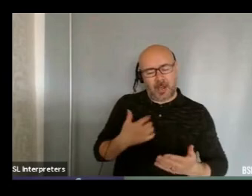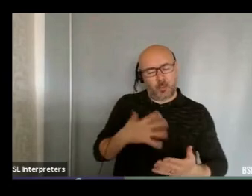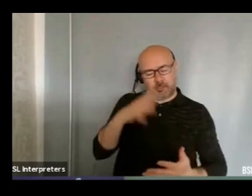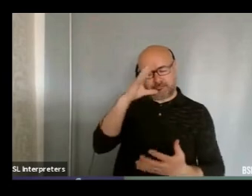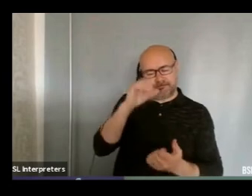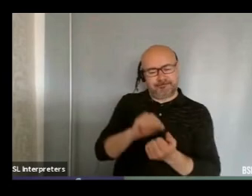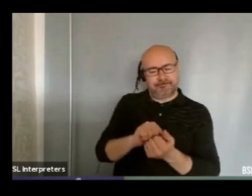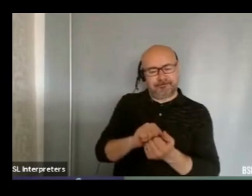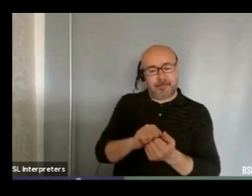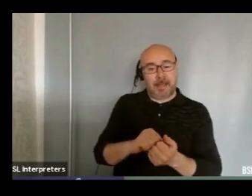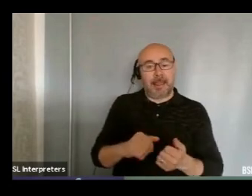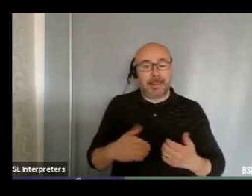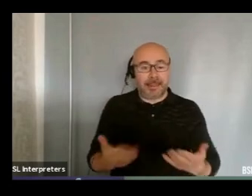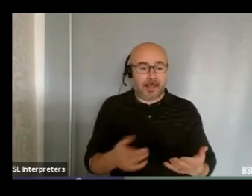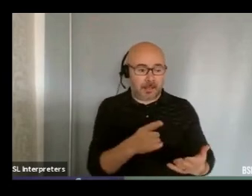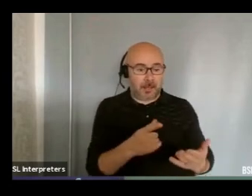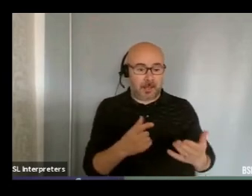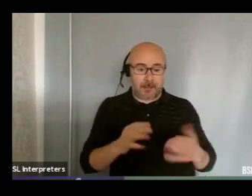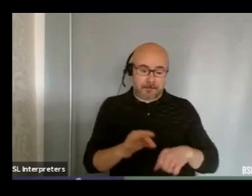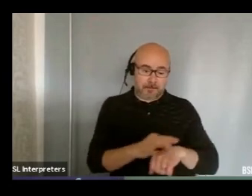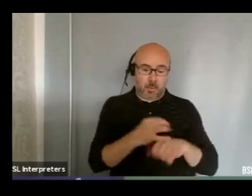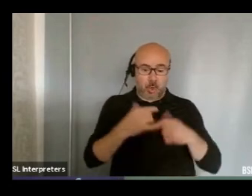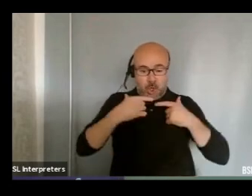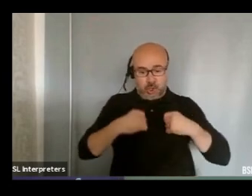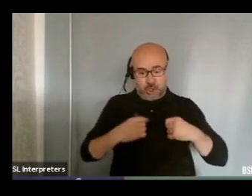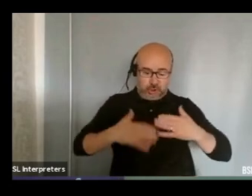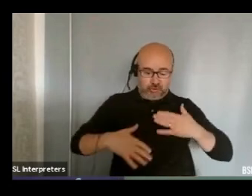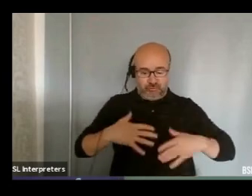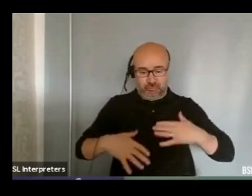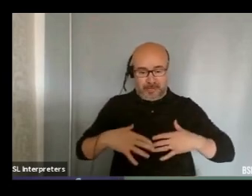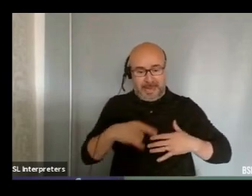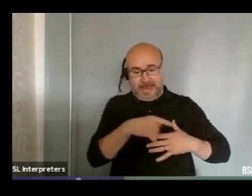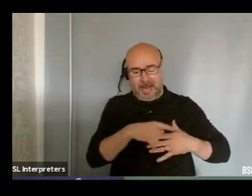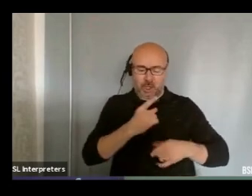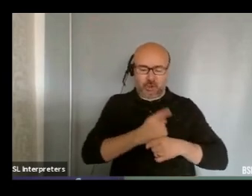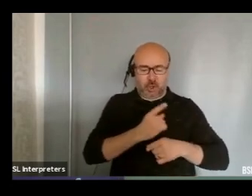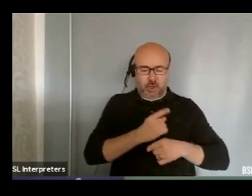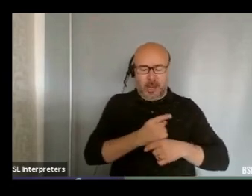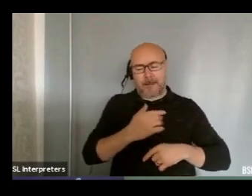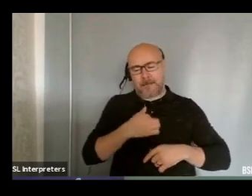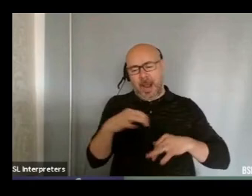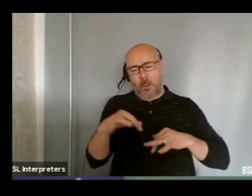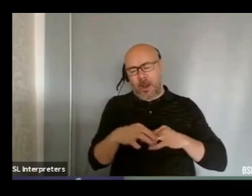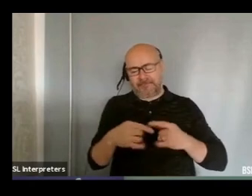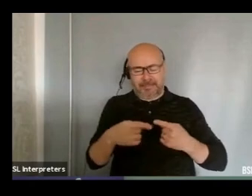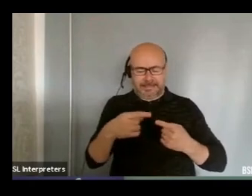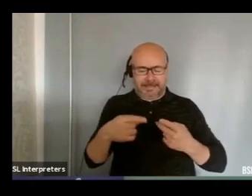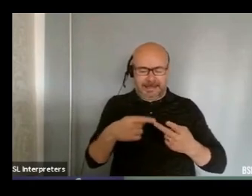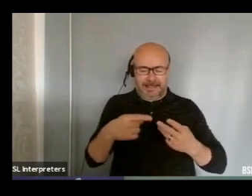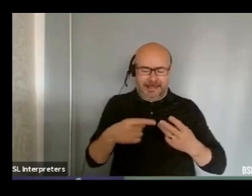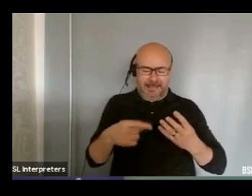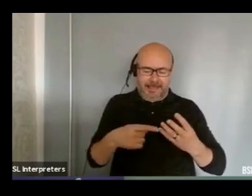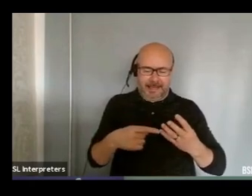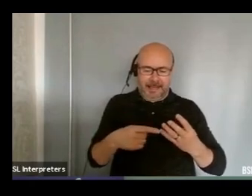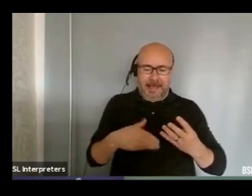him and got him dressed in his blue shirt, they were talking about his wife. And when he got dressed, they said, he said, will you